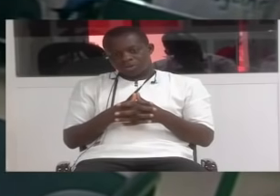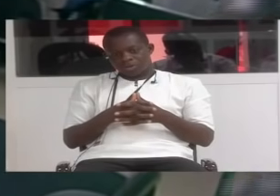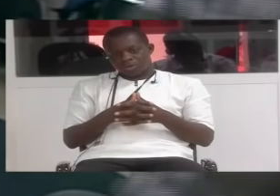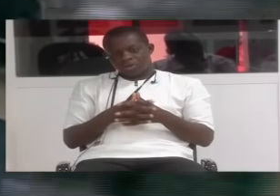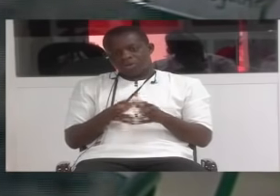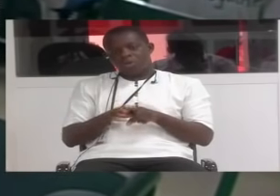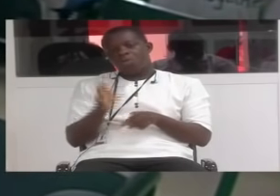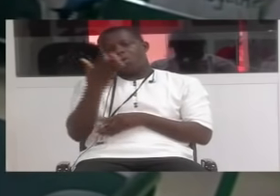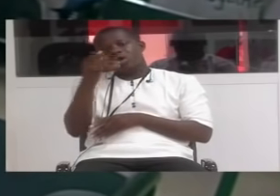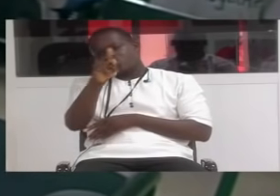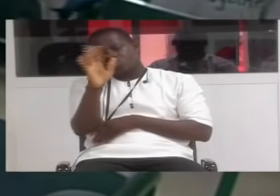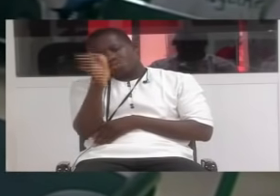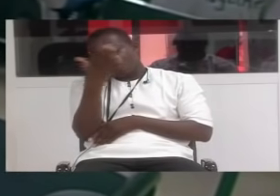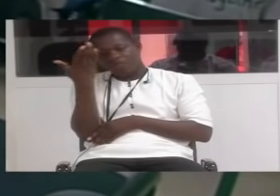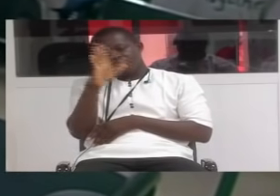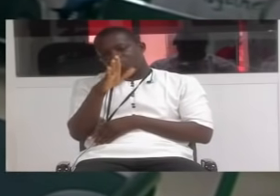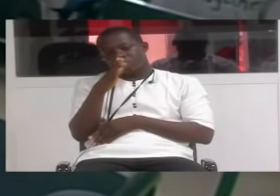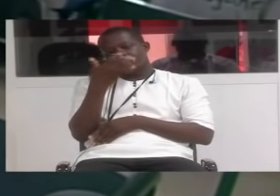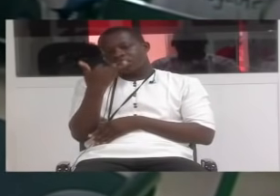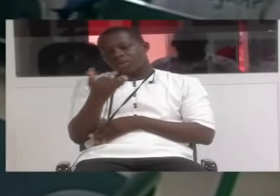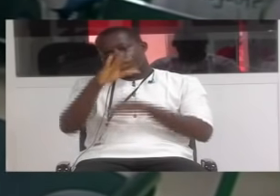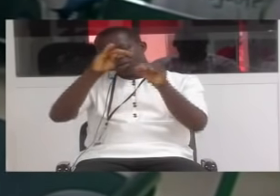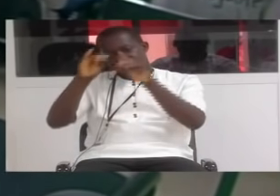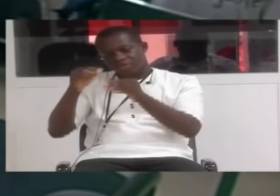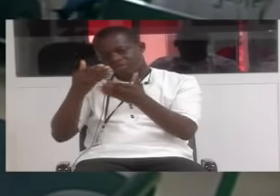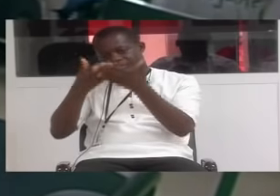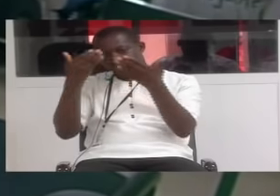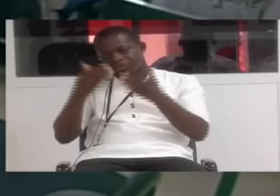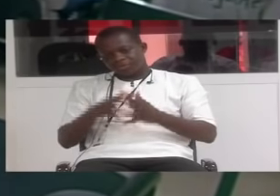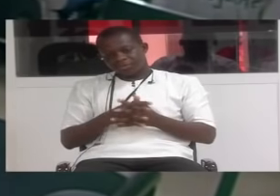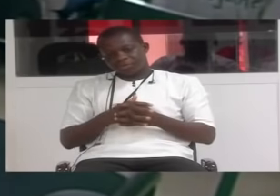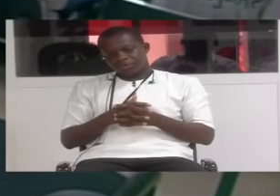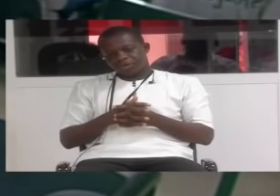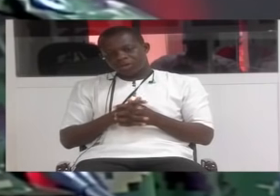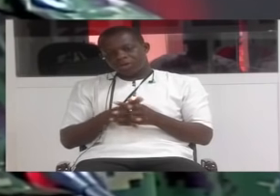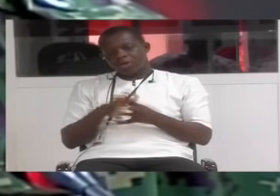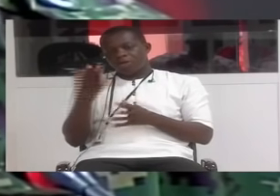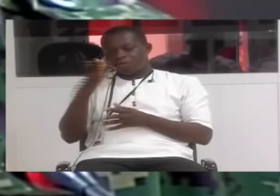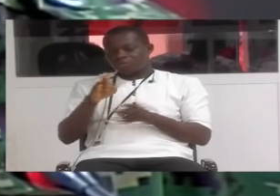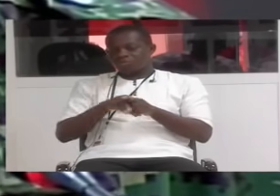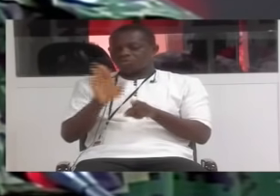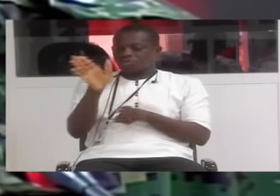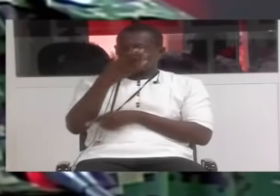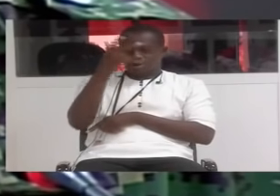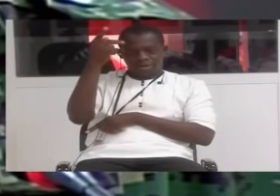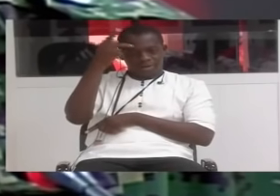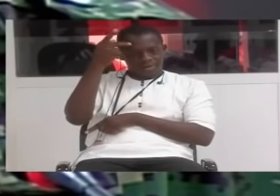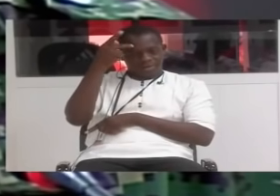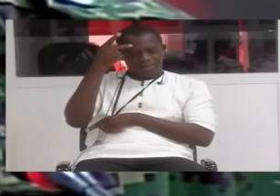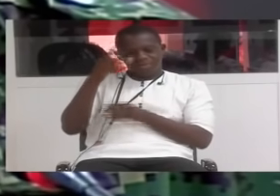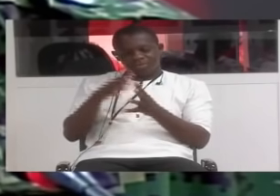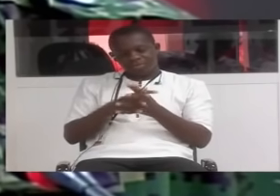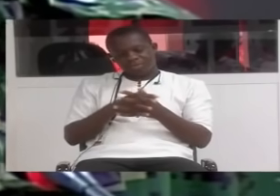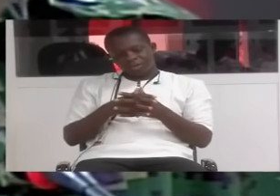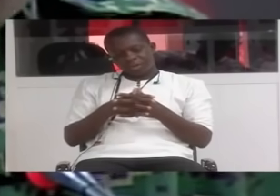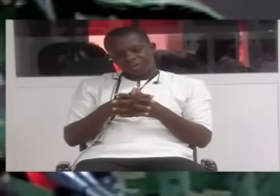Where did you go from there? Fan ngeen dem bi ngeen joge fofu. Bu joge fofu dañ dem Kanilay. When we left there, we